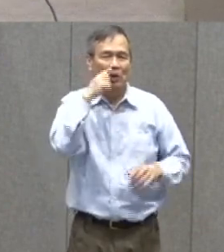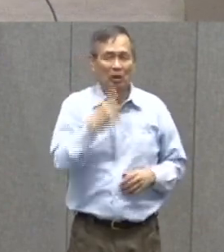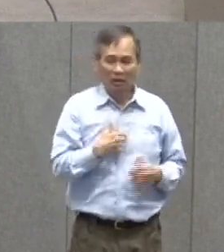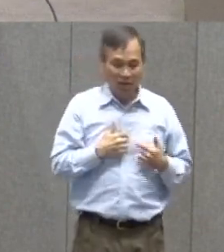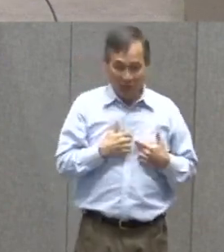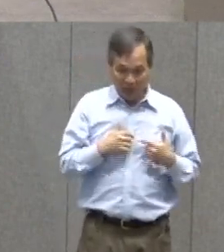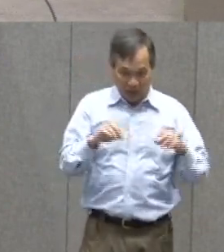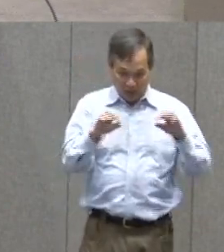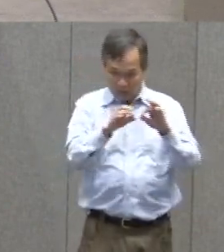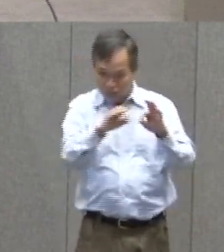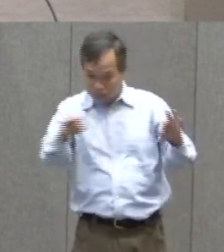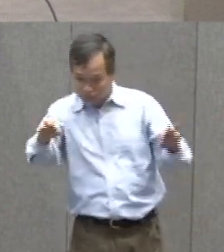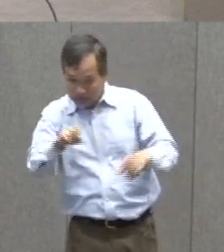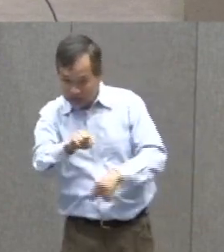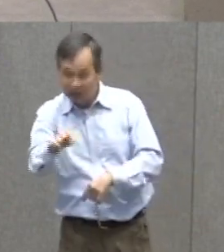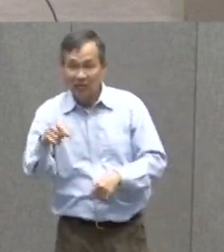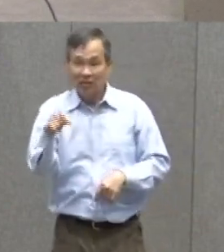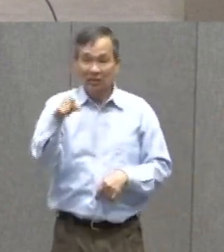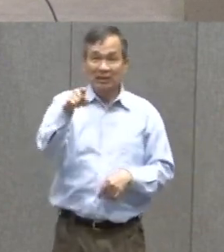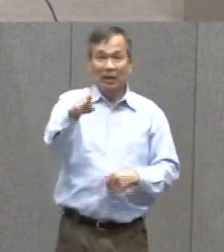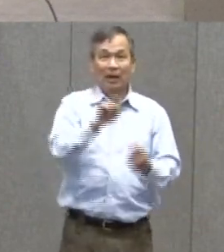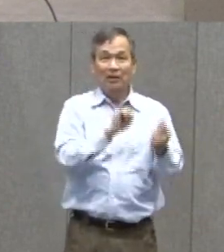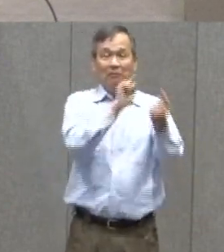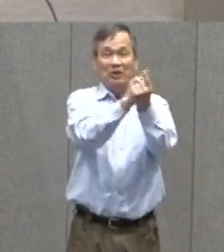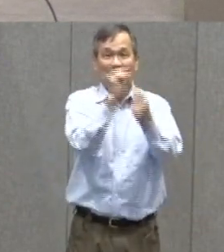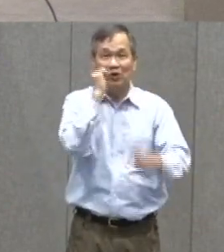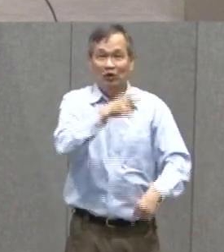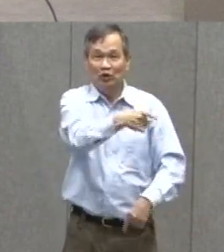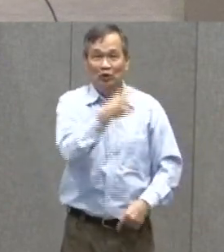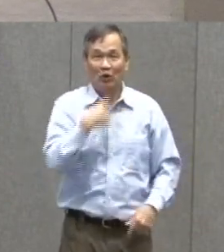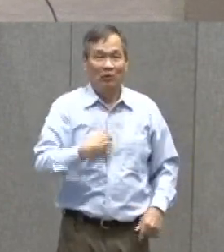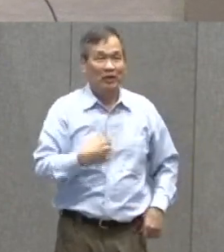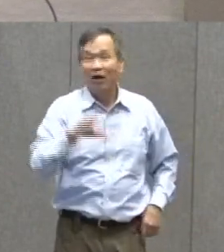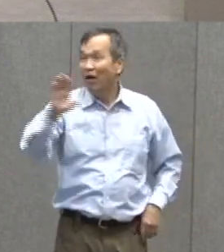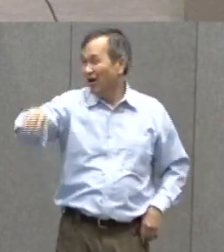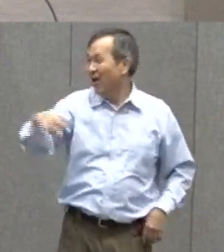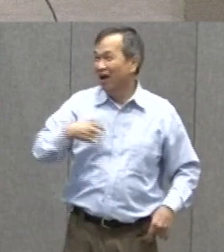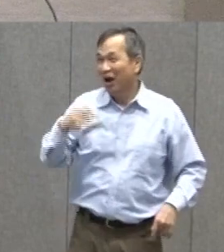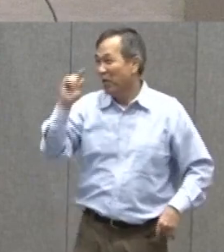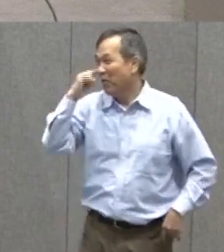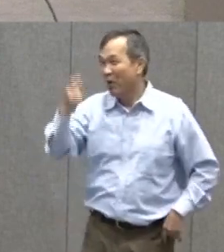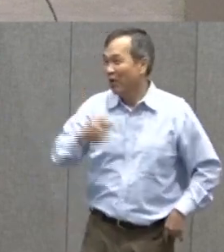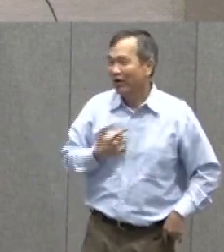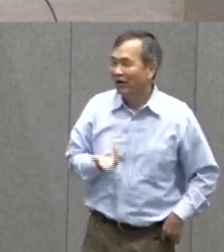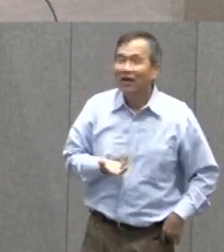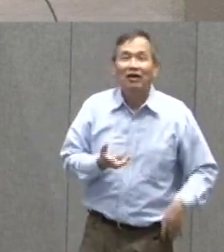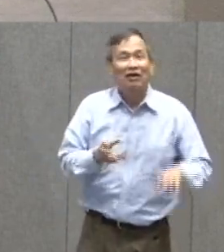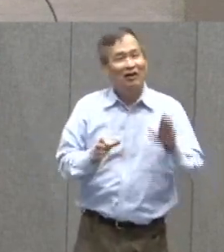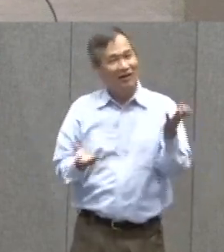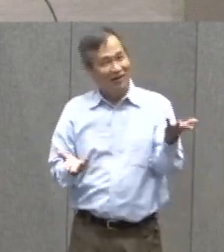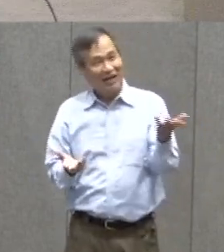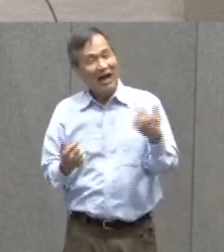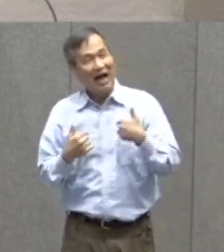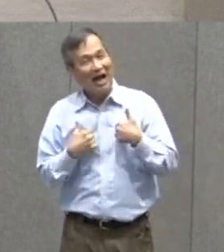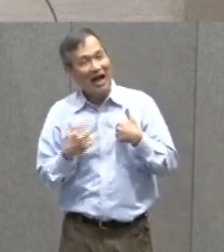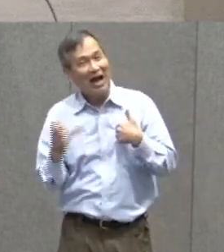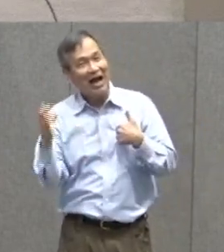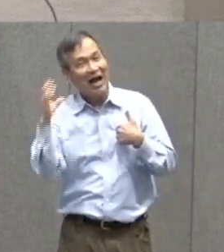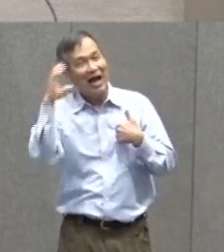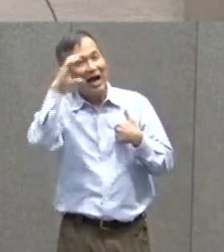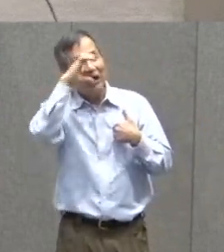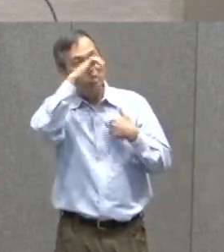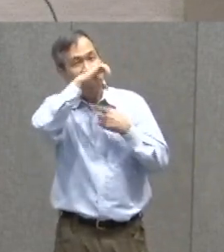she's bored? Or did she tell me that she's bored? No, she didn't. I'm assuming that she